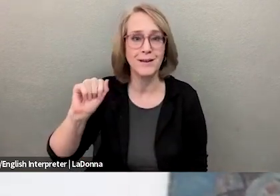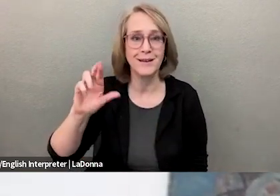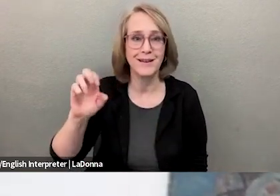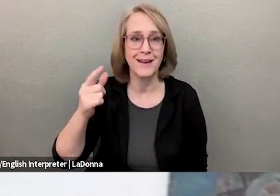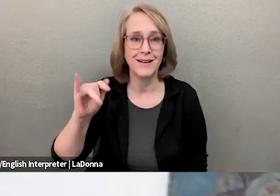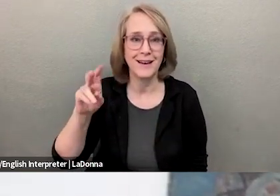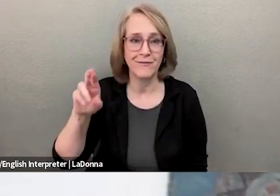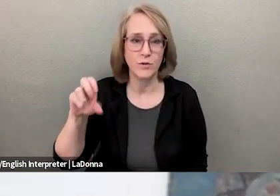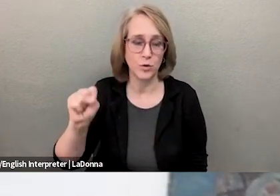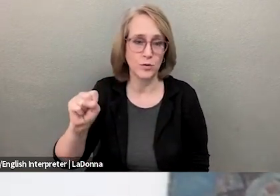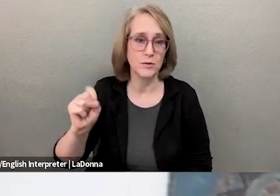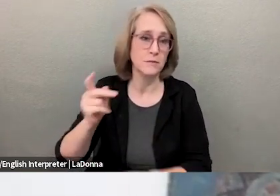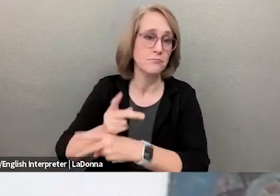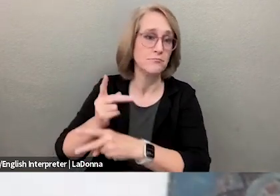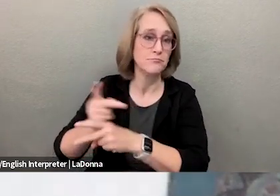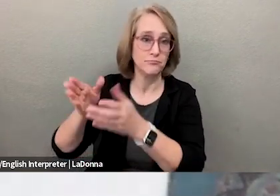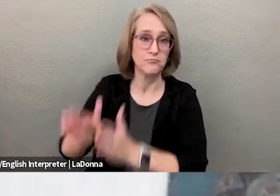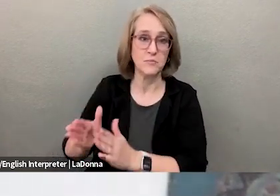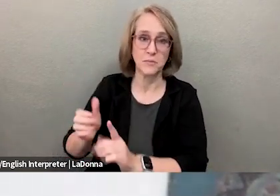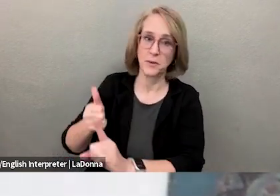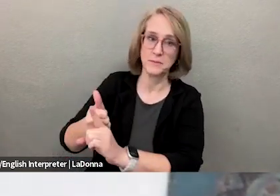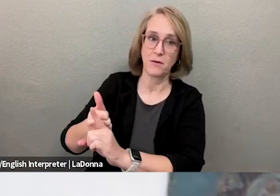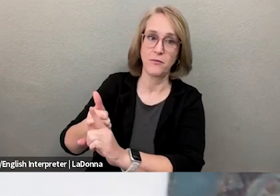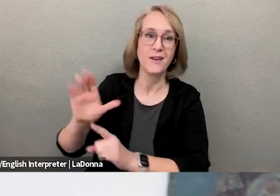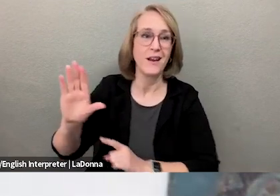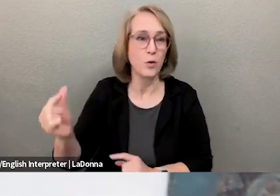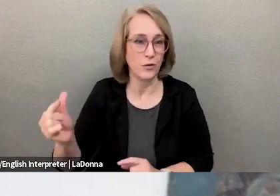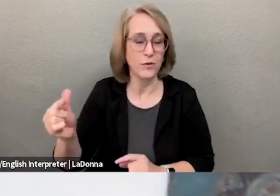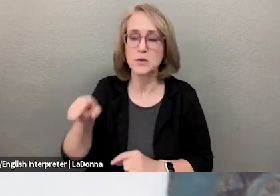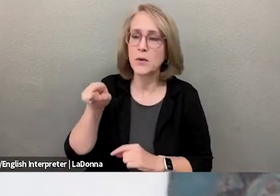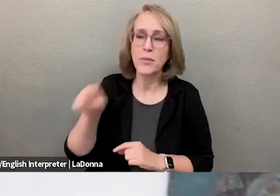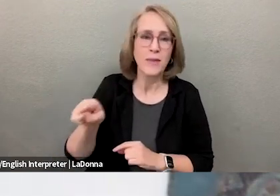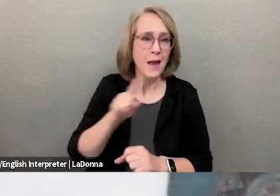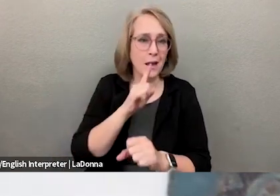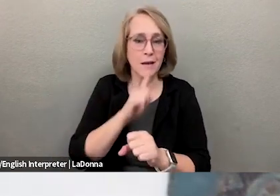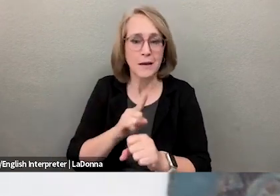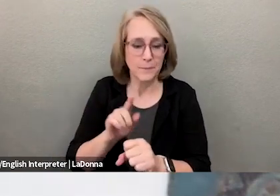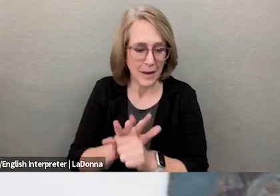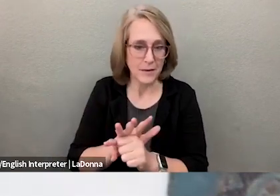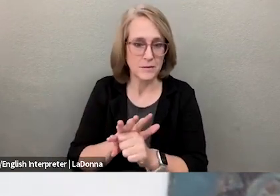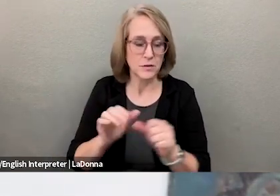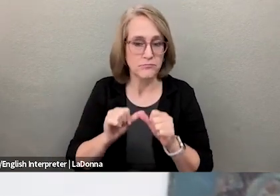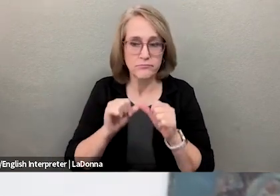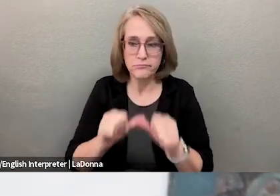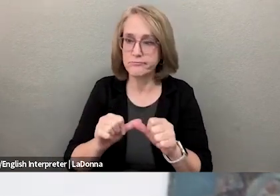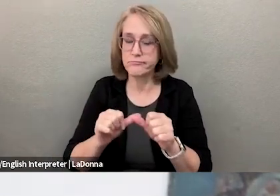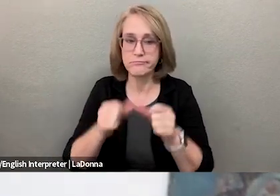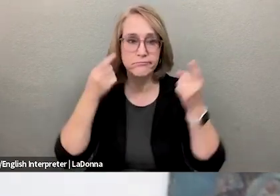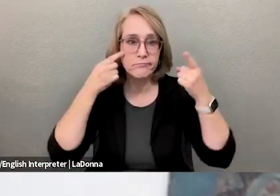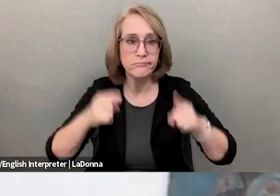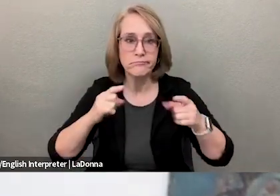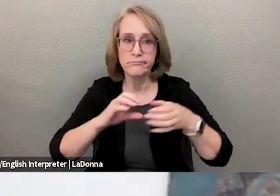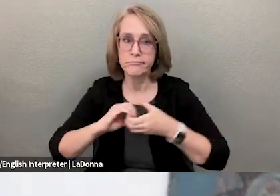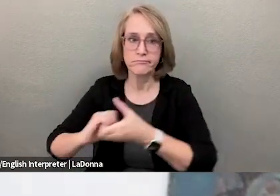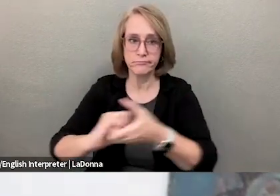themselves. Just the sustained commitment to joining together